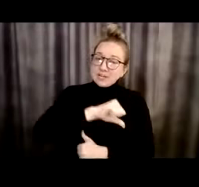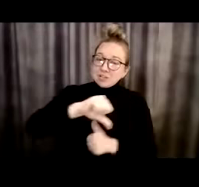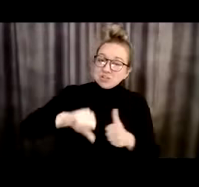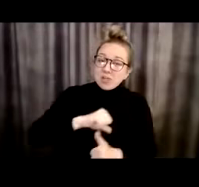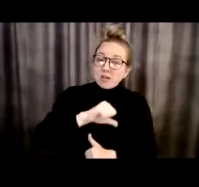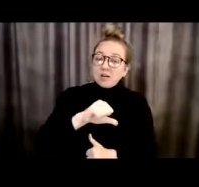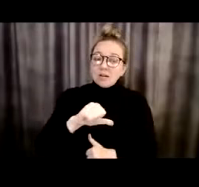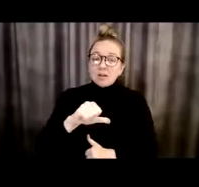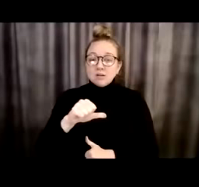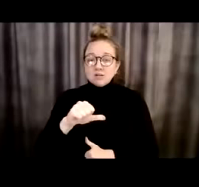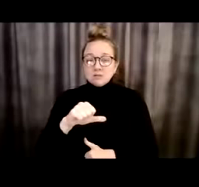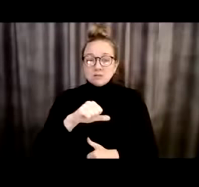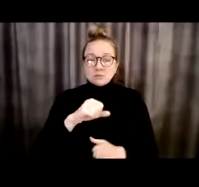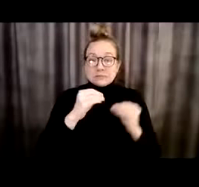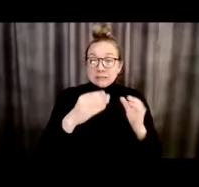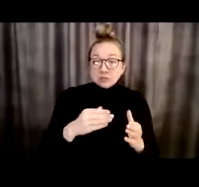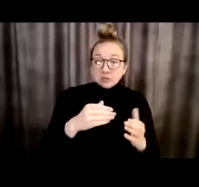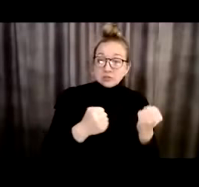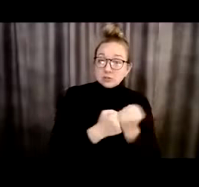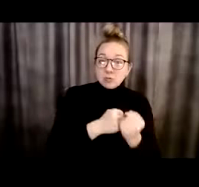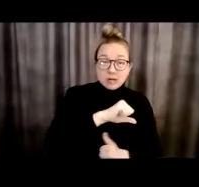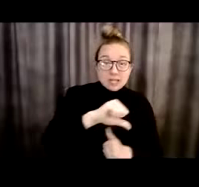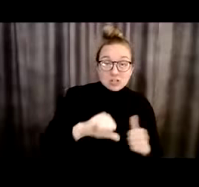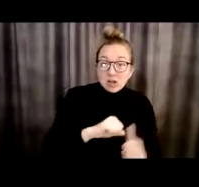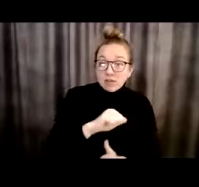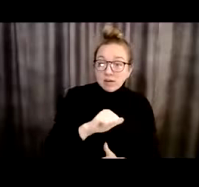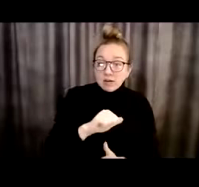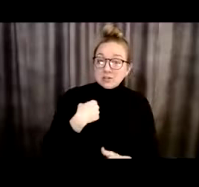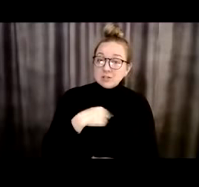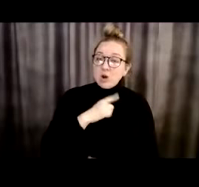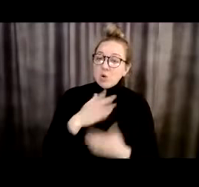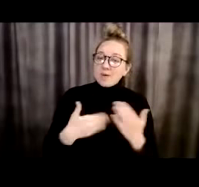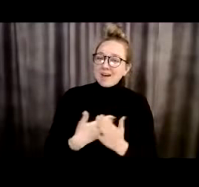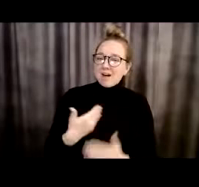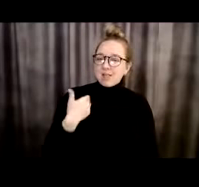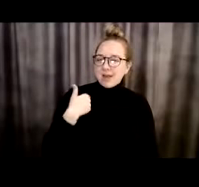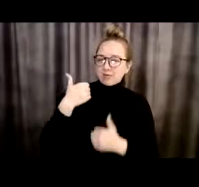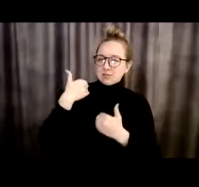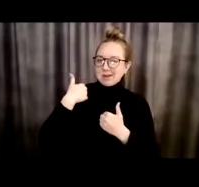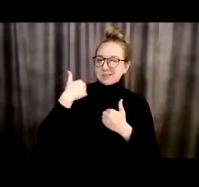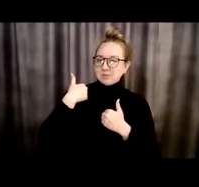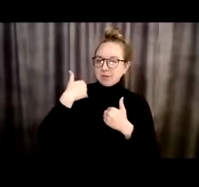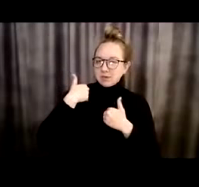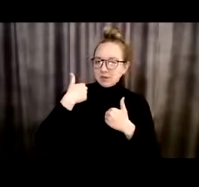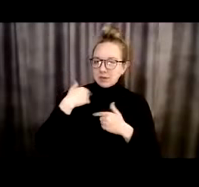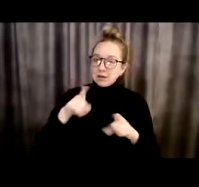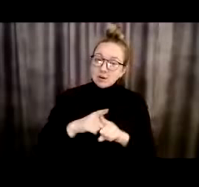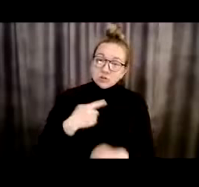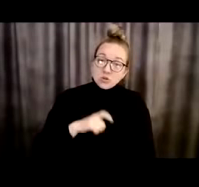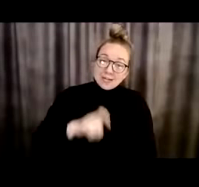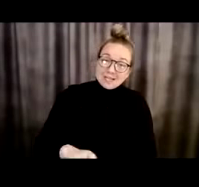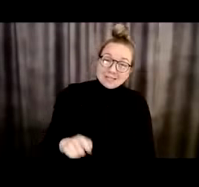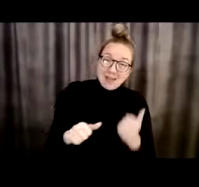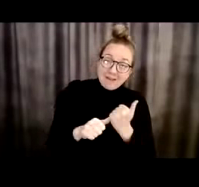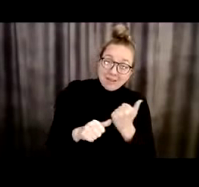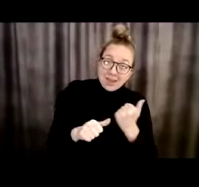teacher, but all being held accountable and advocating. I had a young man, Jazeera was in our group